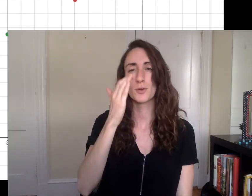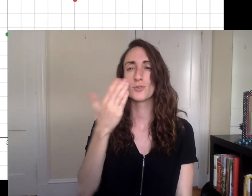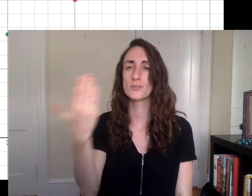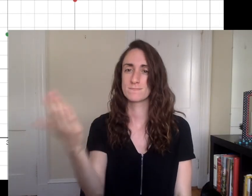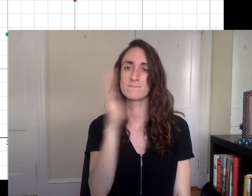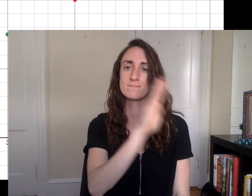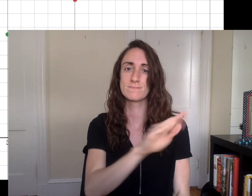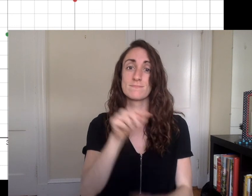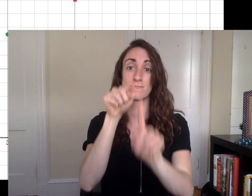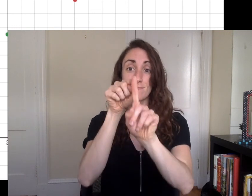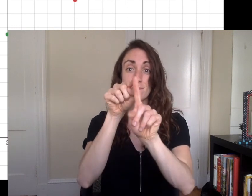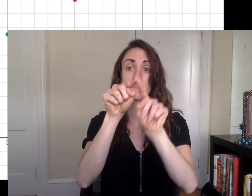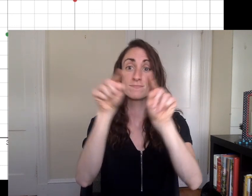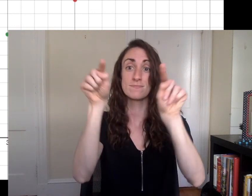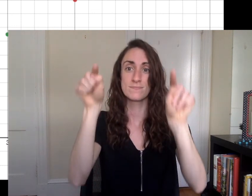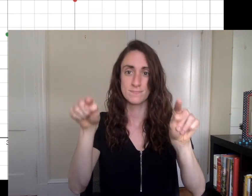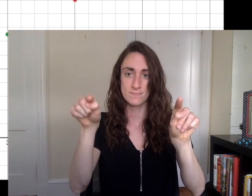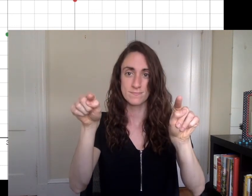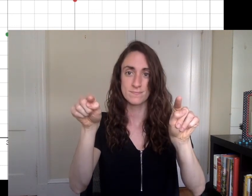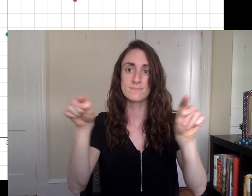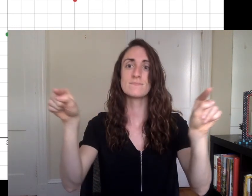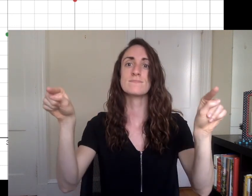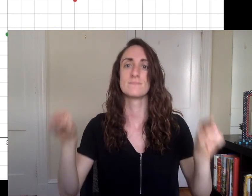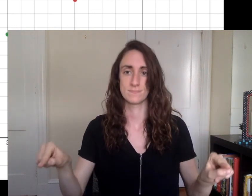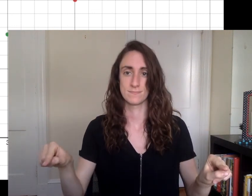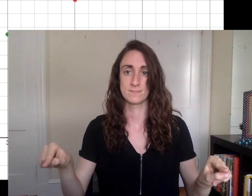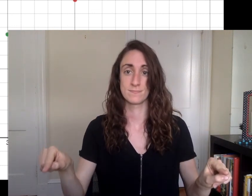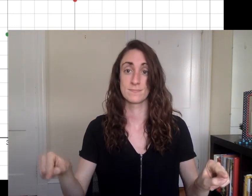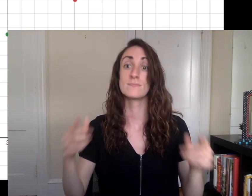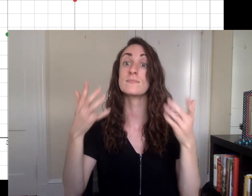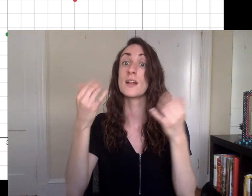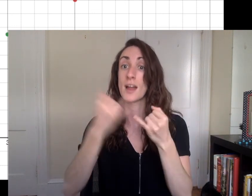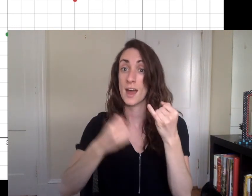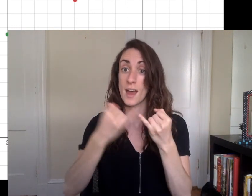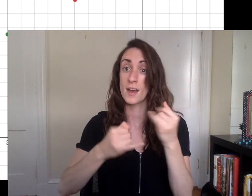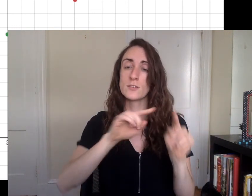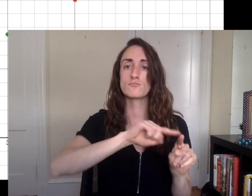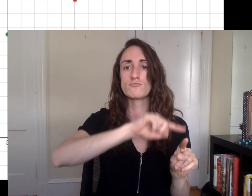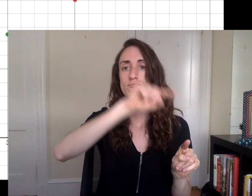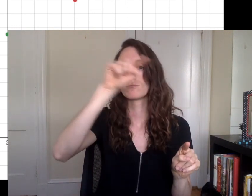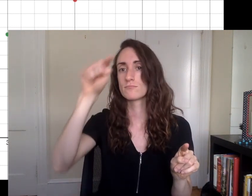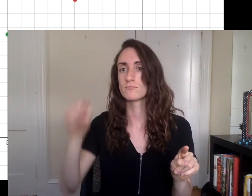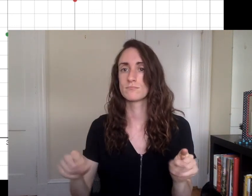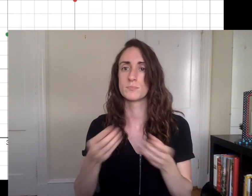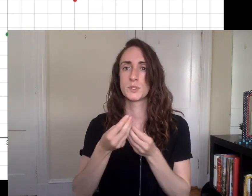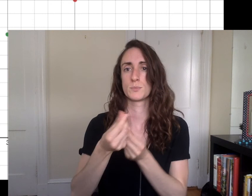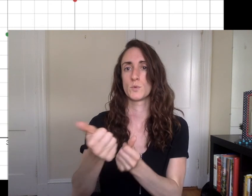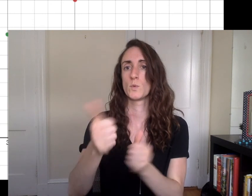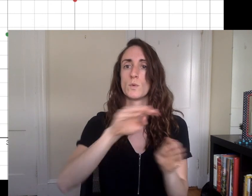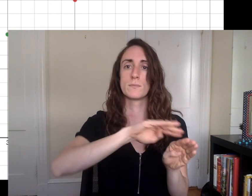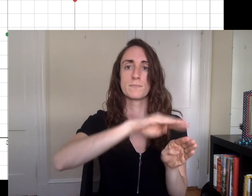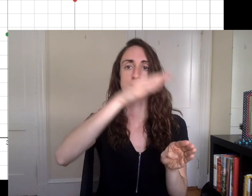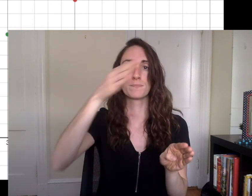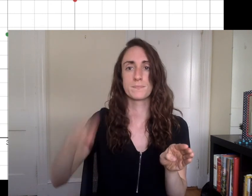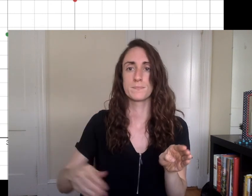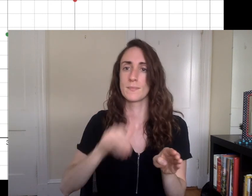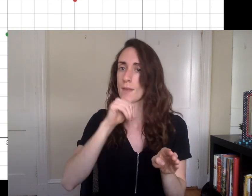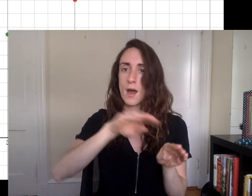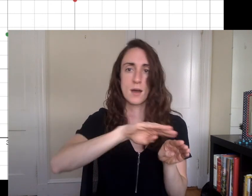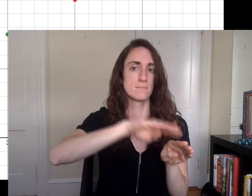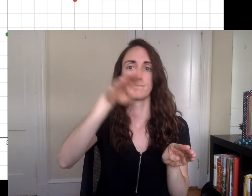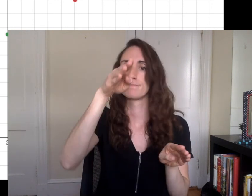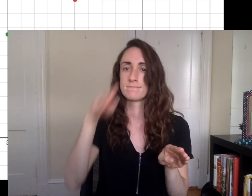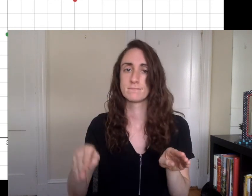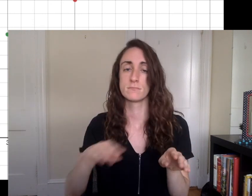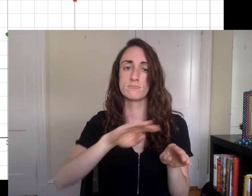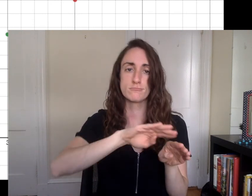And this graph is going to be symmetrical, like the others we've seen. It's going to be mirrored around this vertex. So every point that exists on one side will have a mirror image on the other